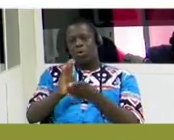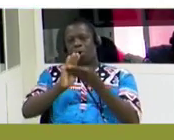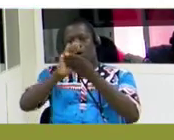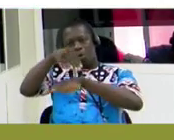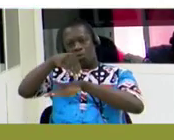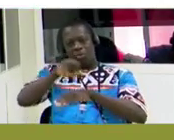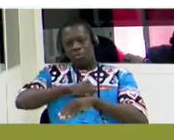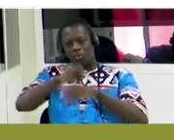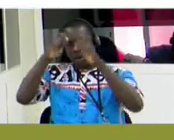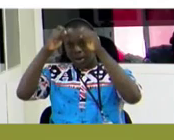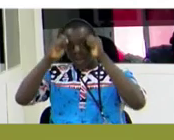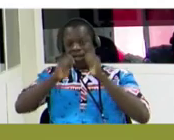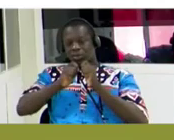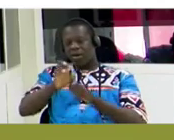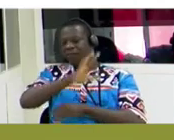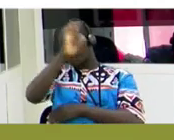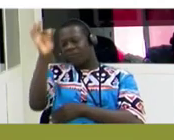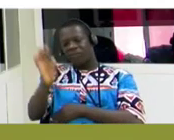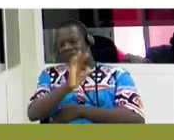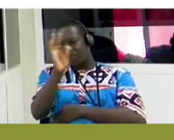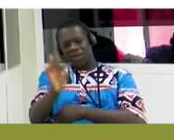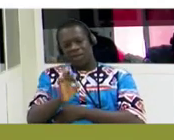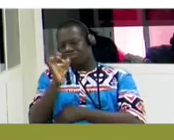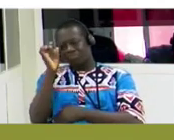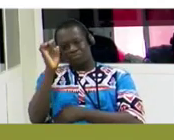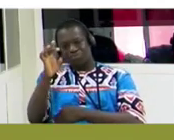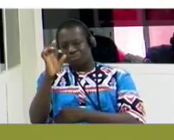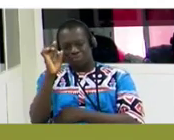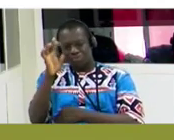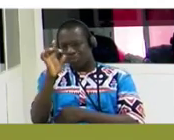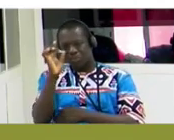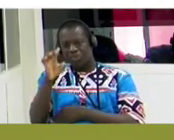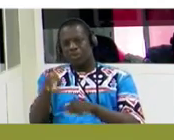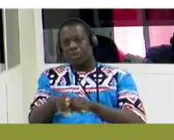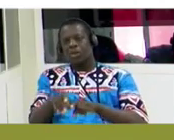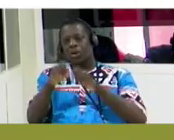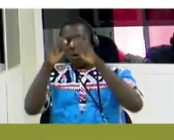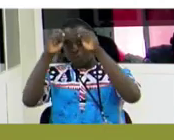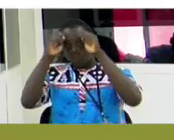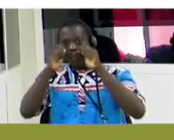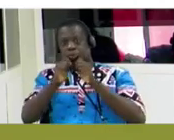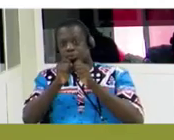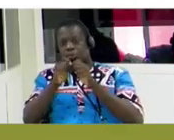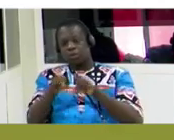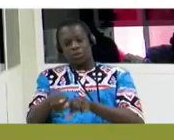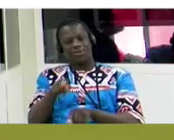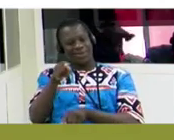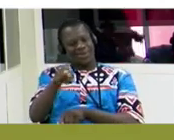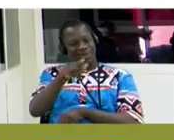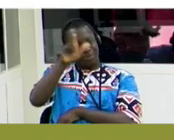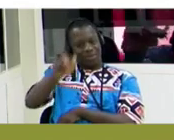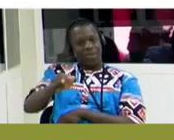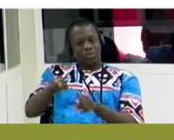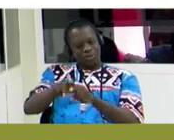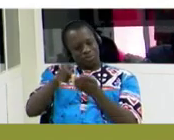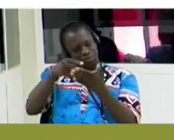painful, sir. If the nylon bag spend some minutes there, the individual will collapse. He will be